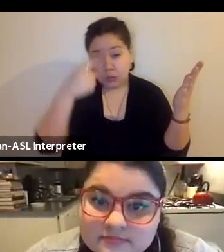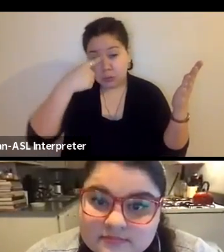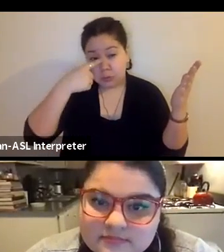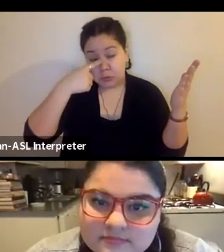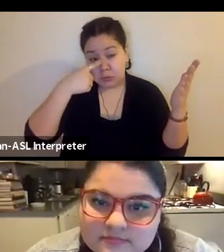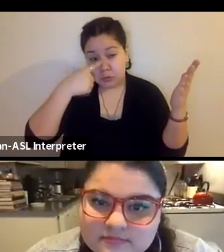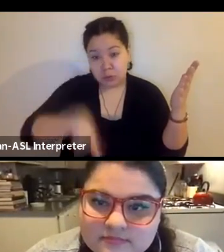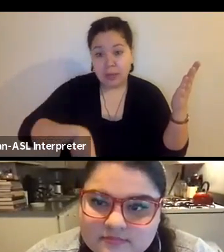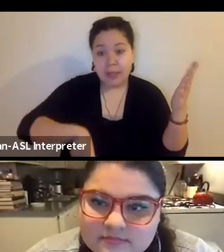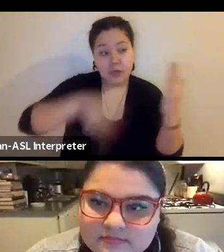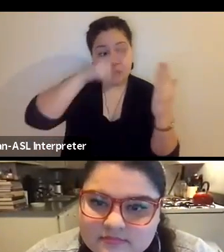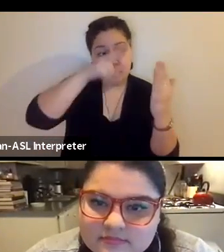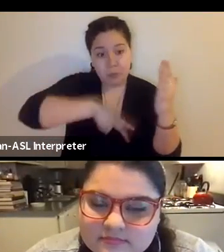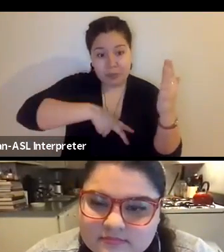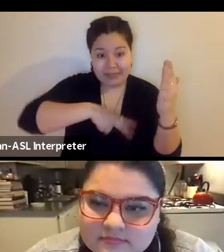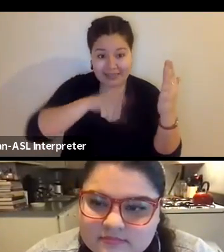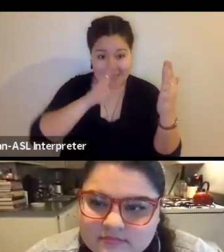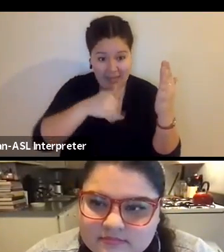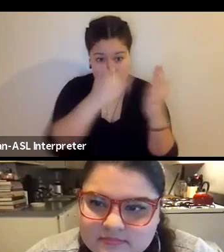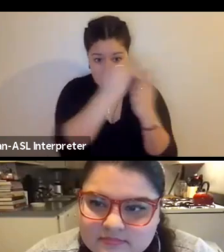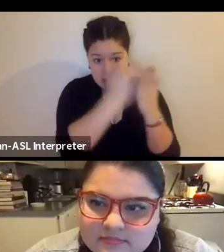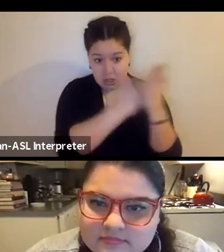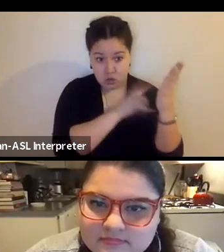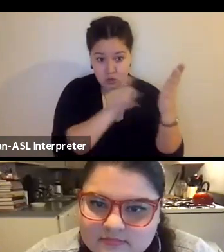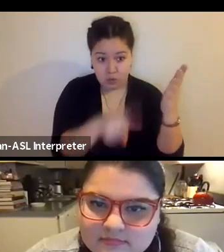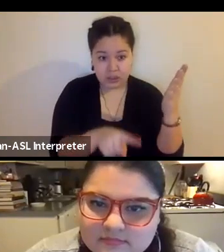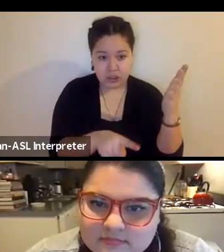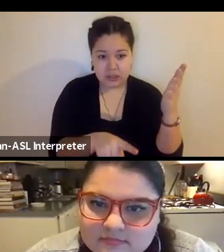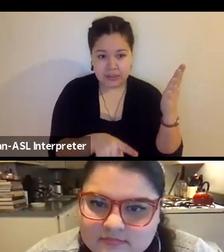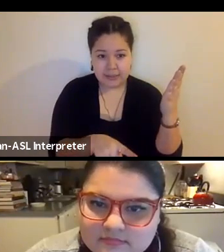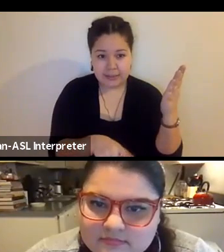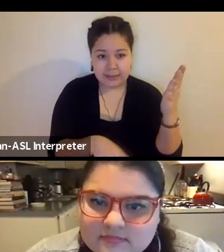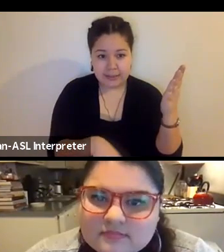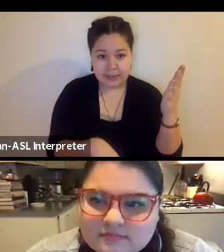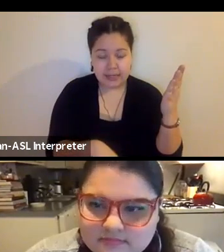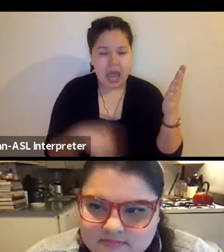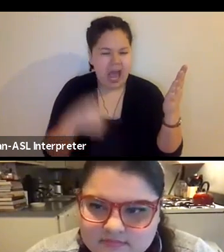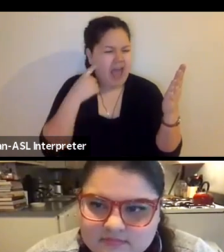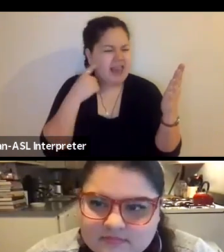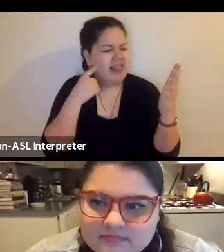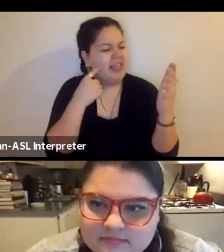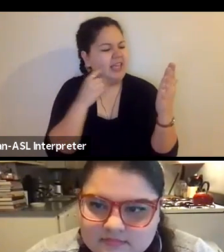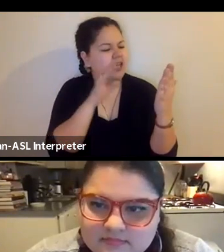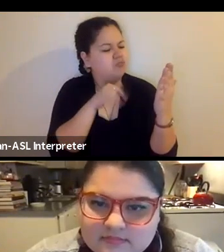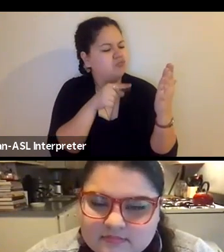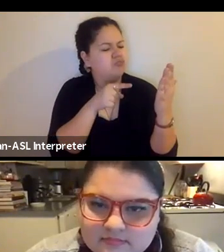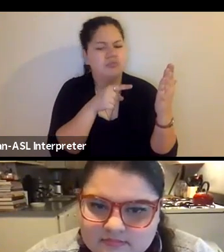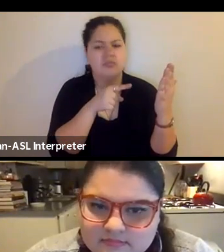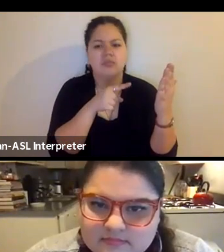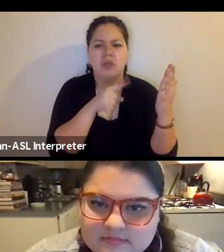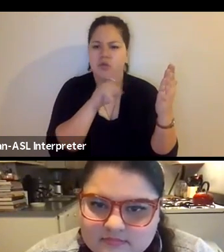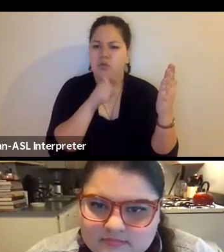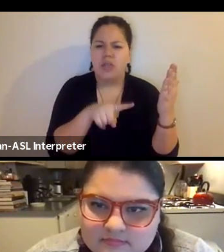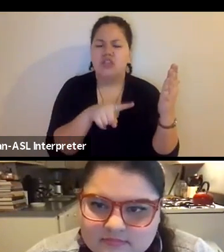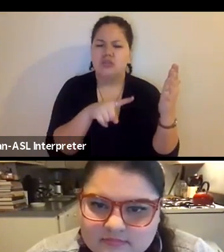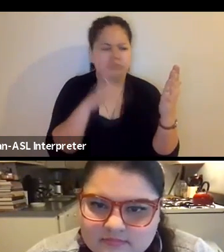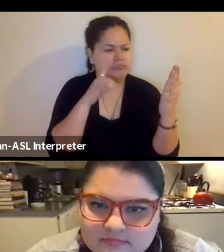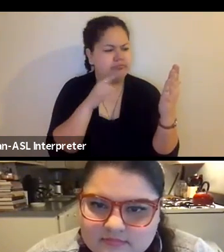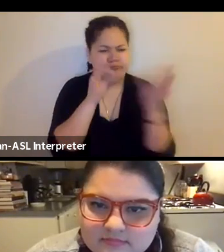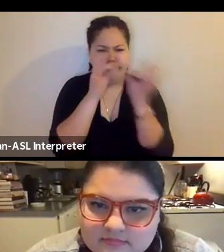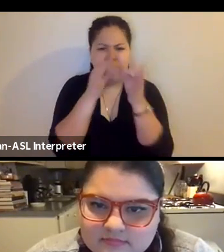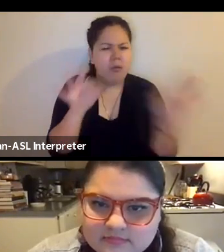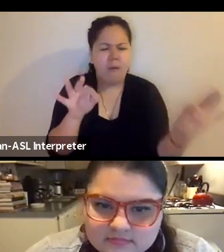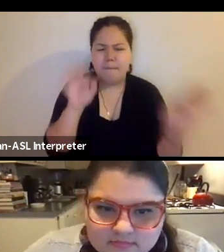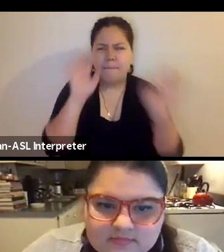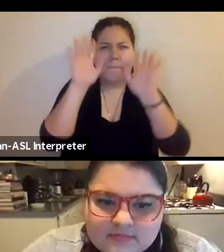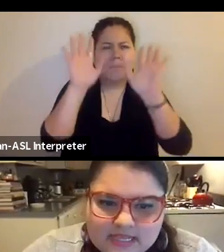enough to read this? I think the way the question has been asked is incredibly brilliant. Would you be willing just to read the